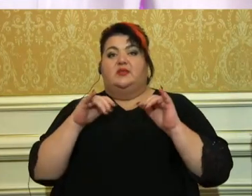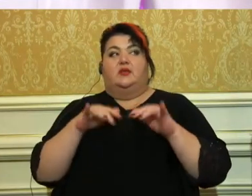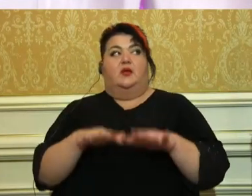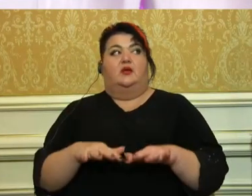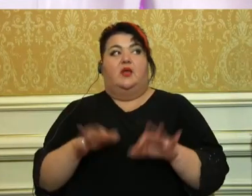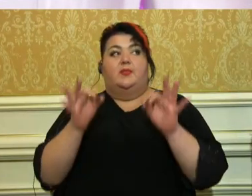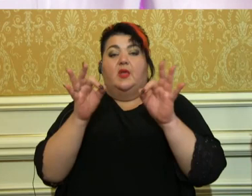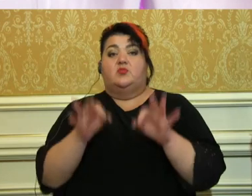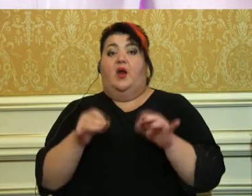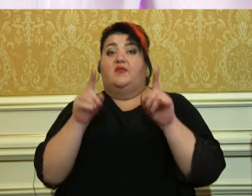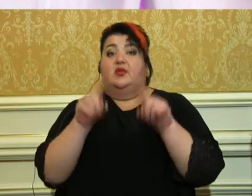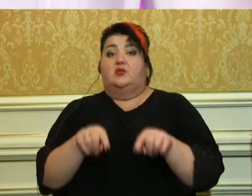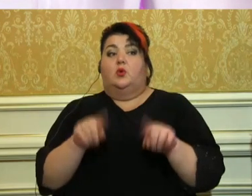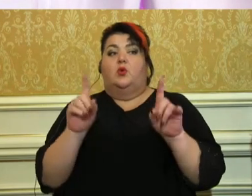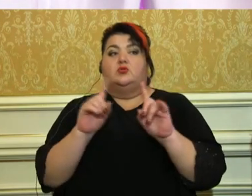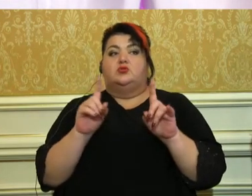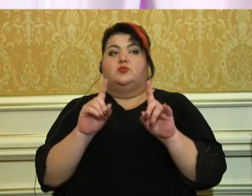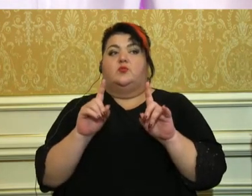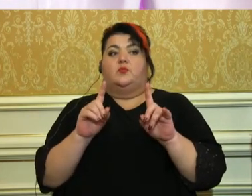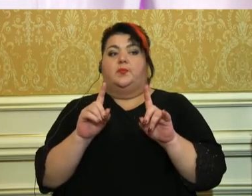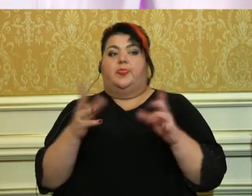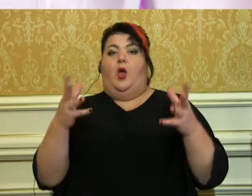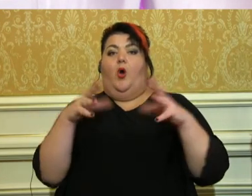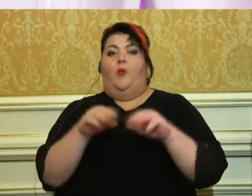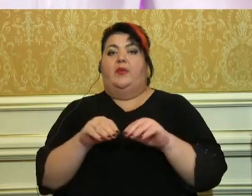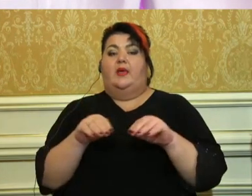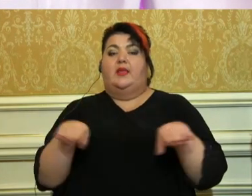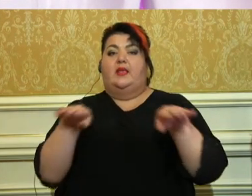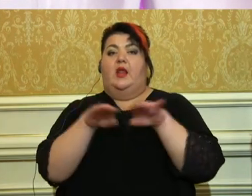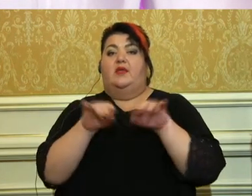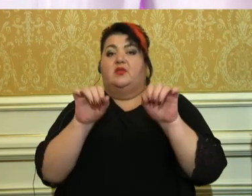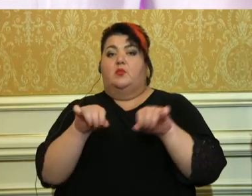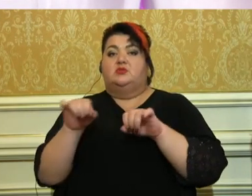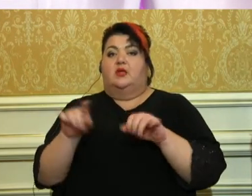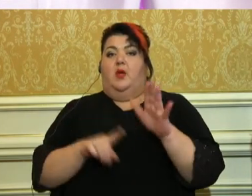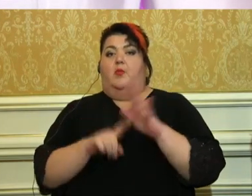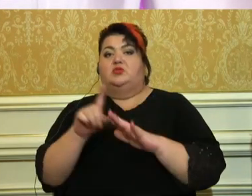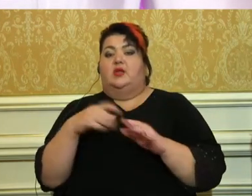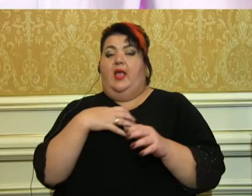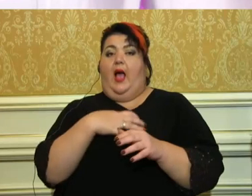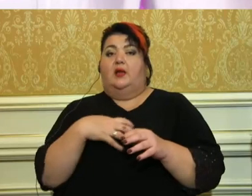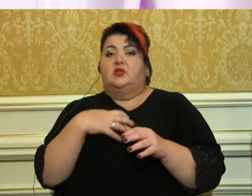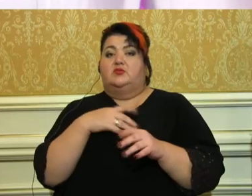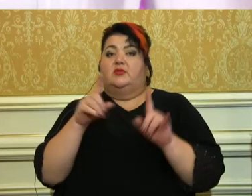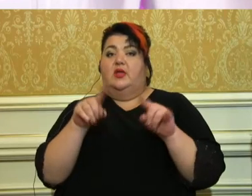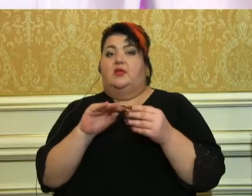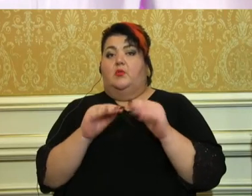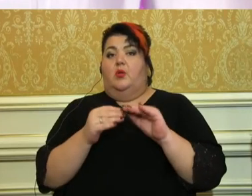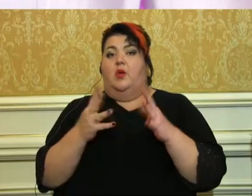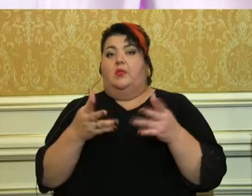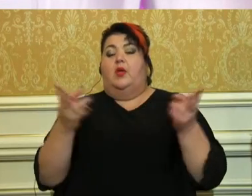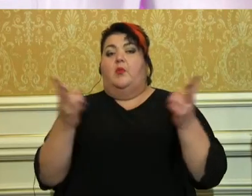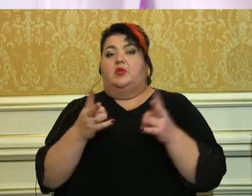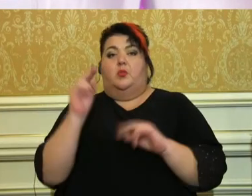step for our country or for my professional activity? Actually, the Caucus Equal Opportunity,